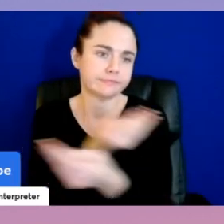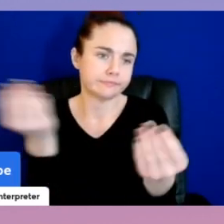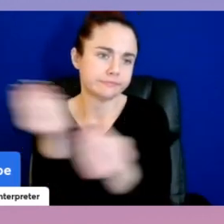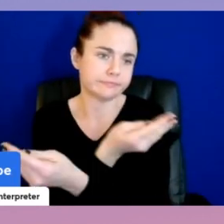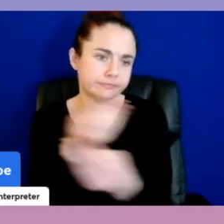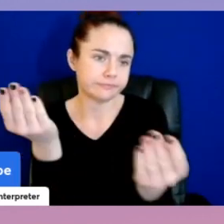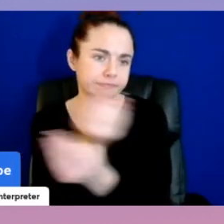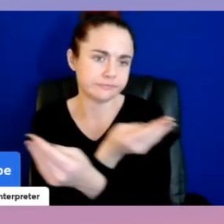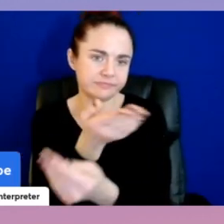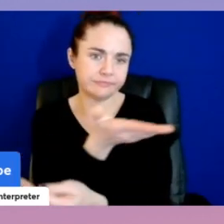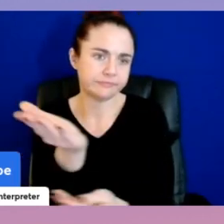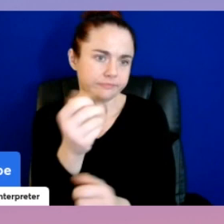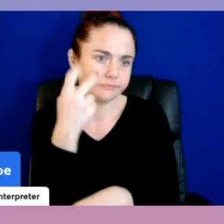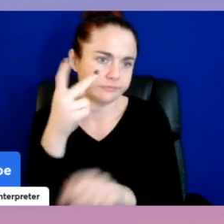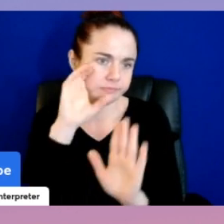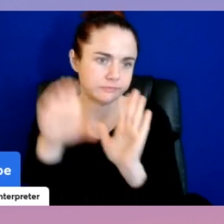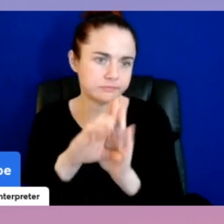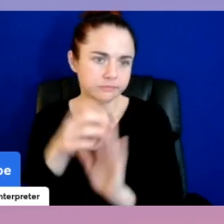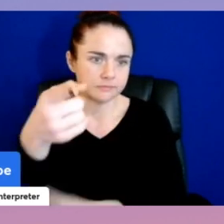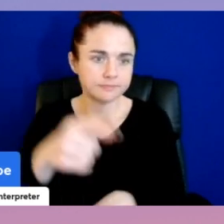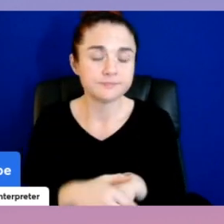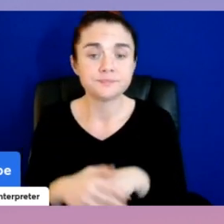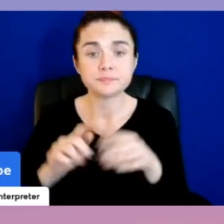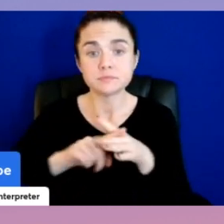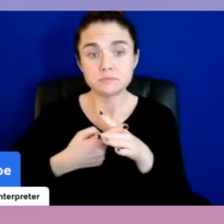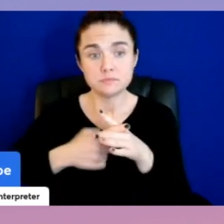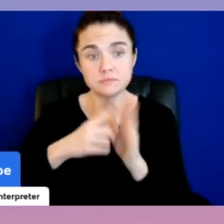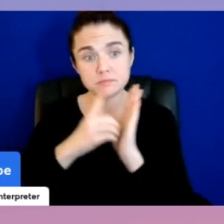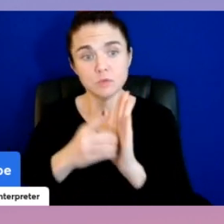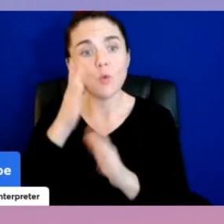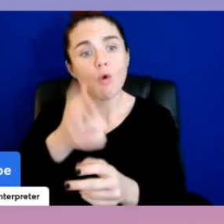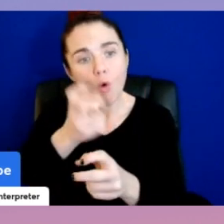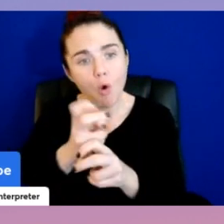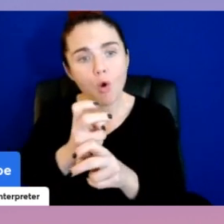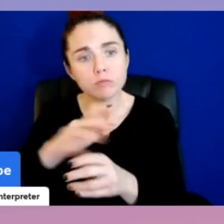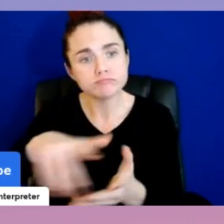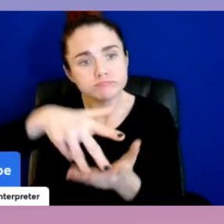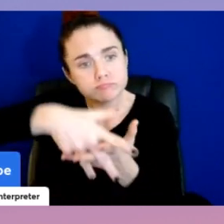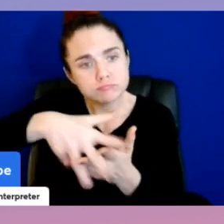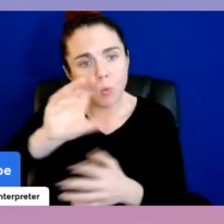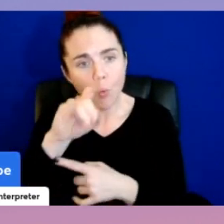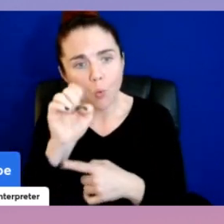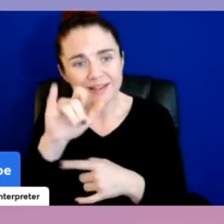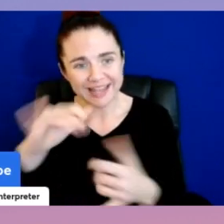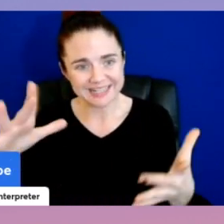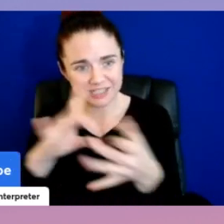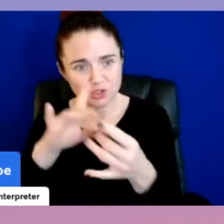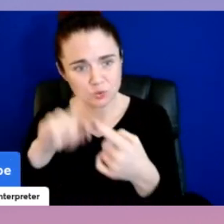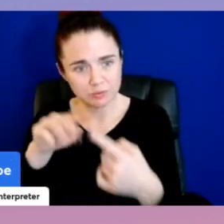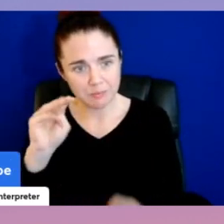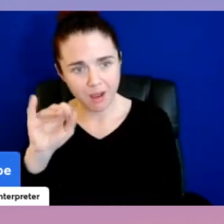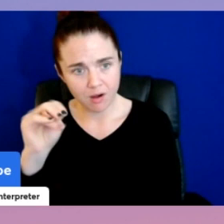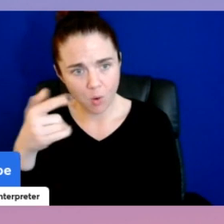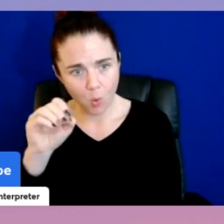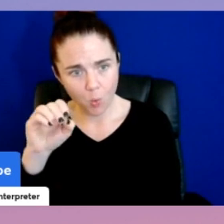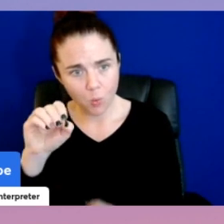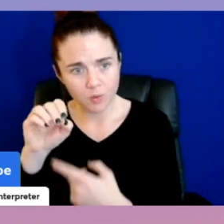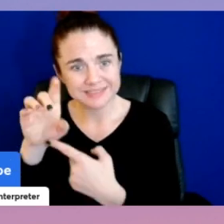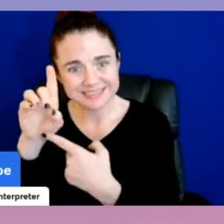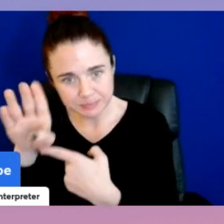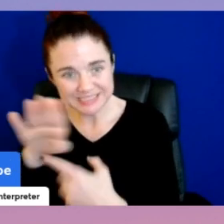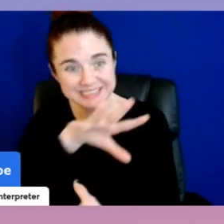browser. Now, in the very beginning of our demo, we're going to hard code the connection to MongoDB inside of